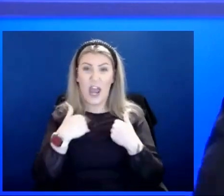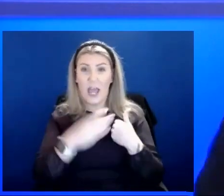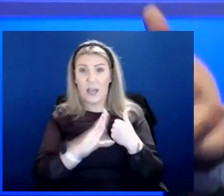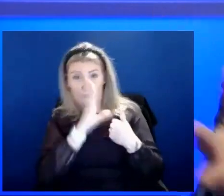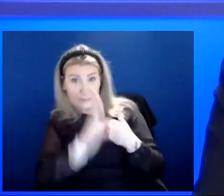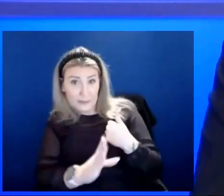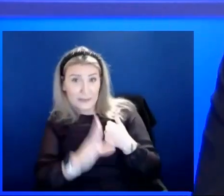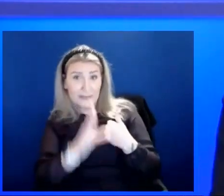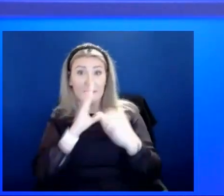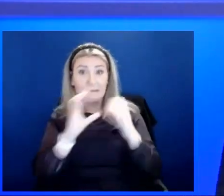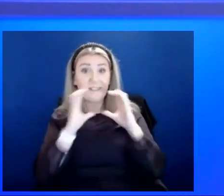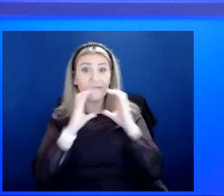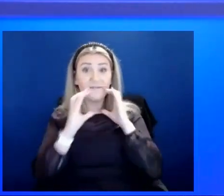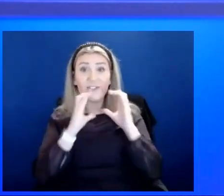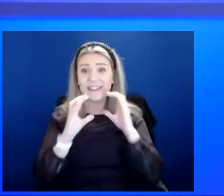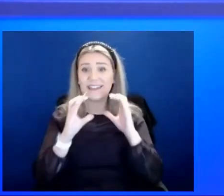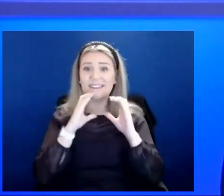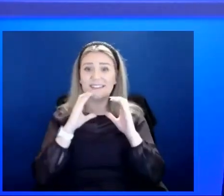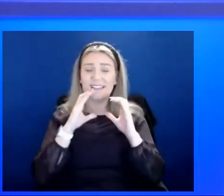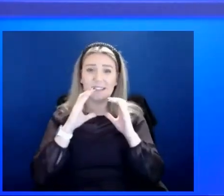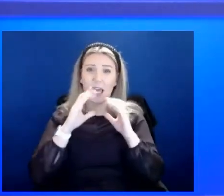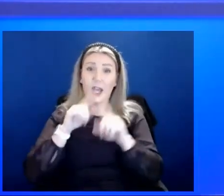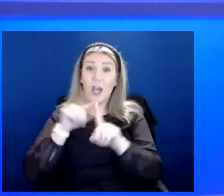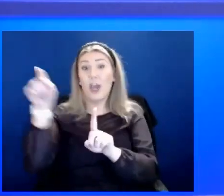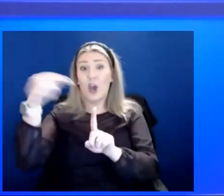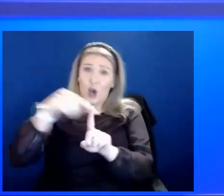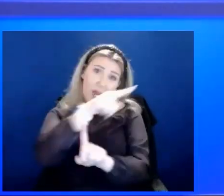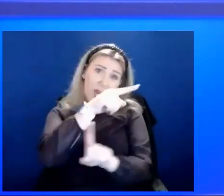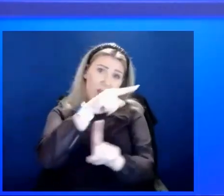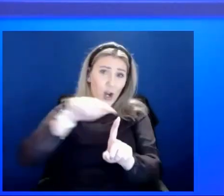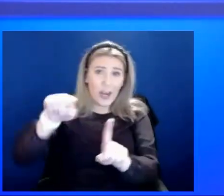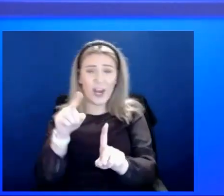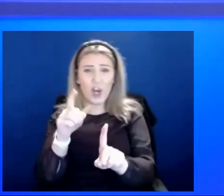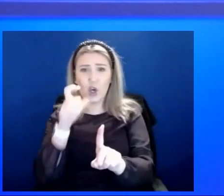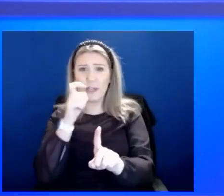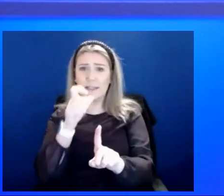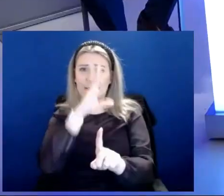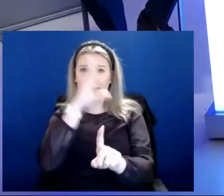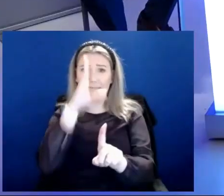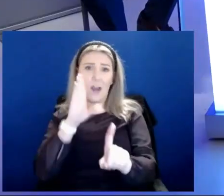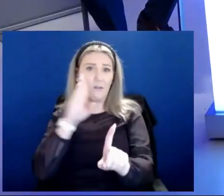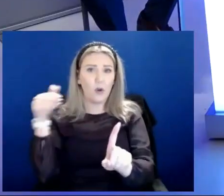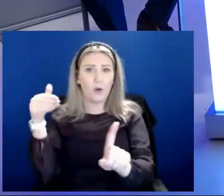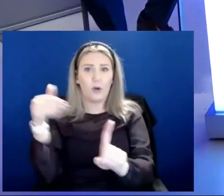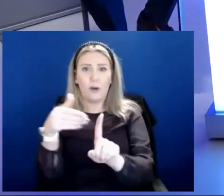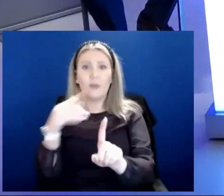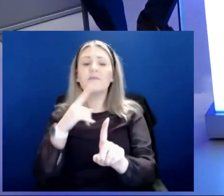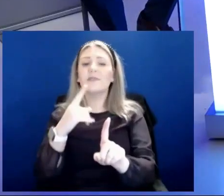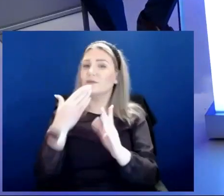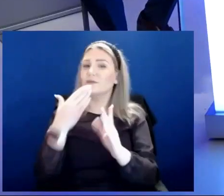It's like tangent ball. Like, let's go over here, now over there. So good feedback. But,